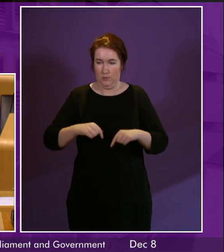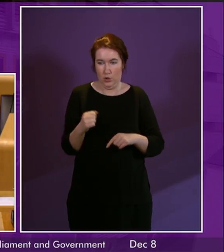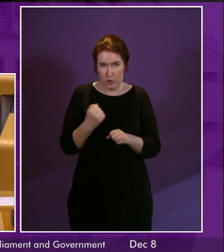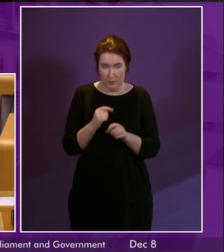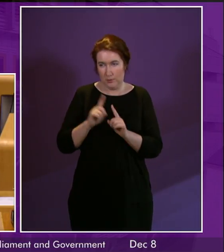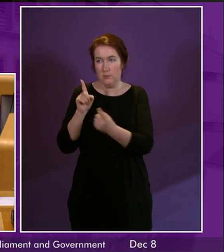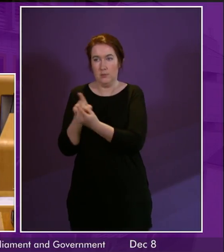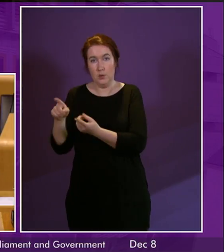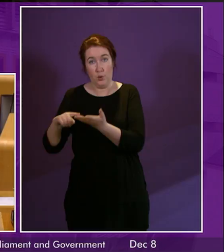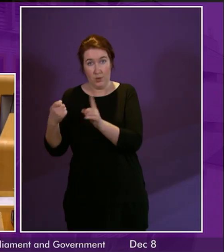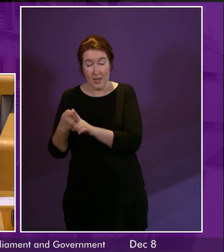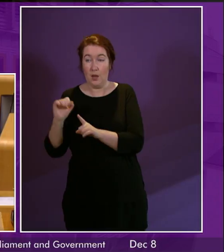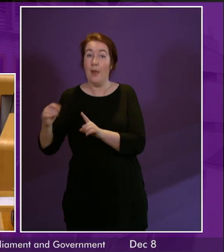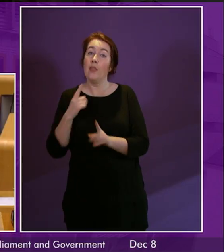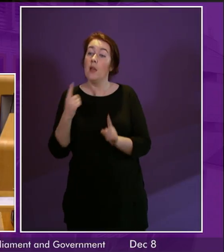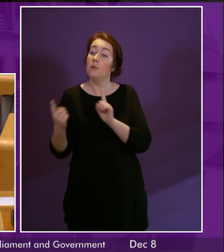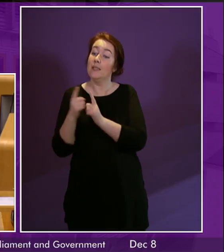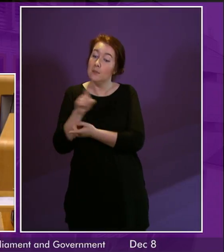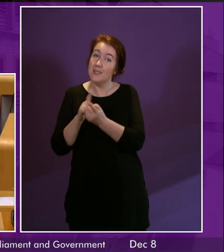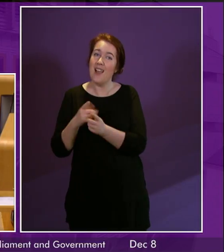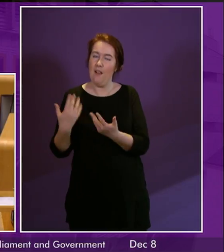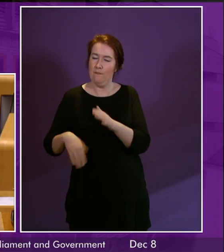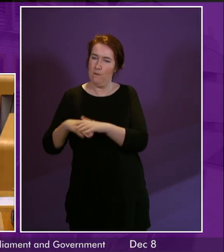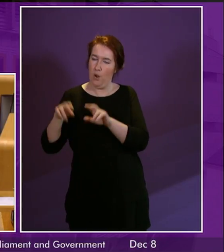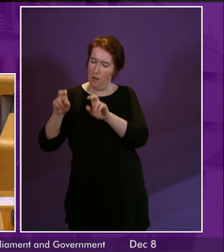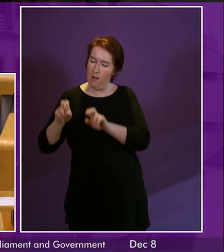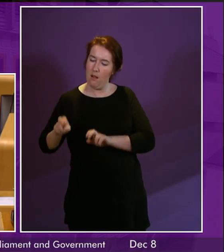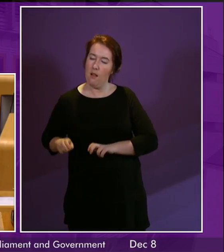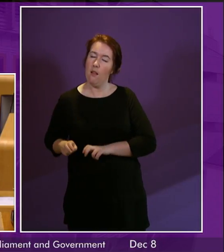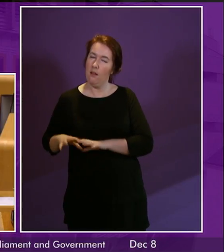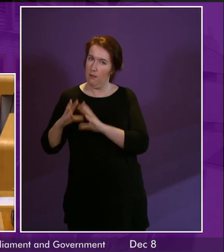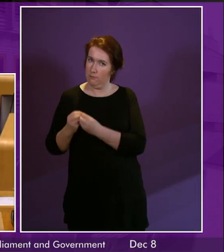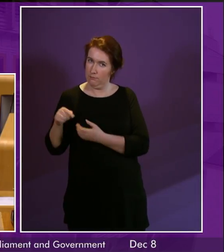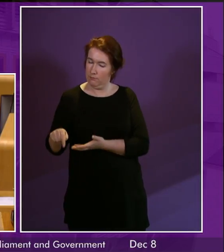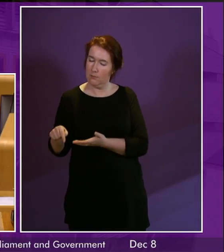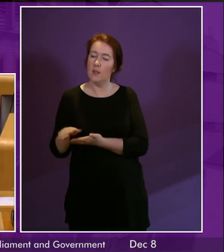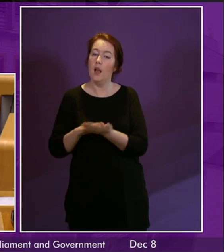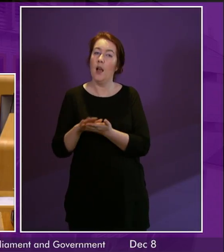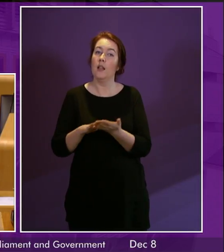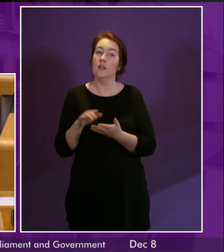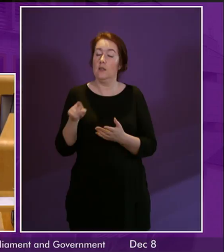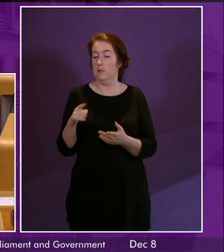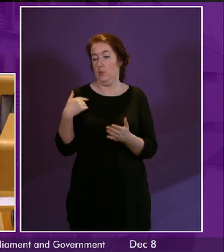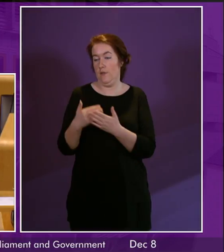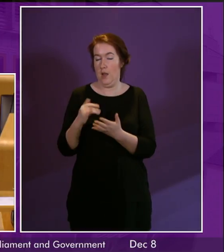that records of them are fully documented, and also, as the Cabinet Secretary has been good at doing,